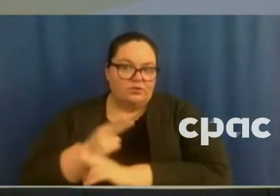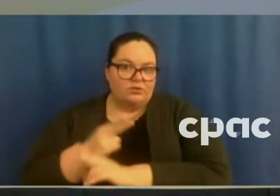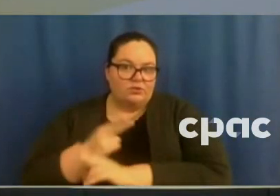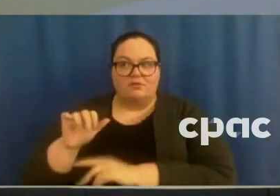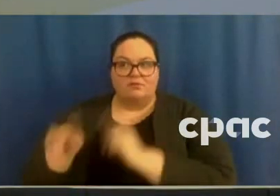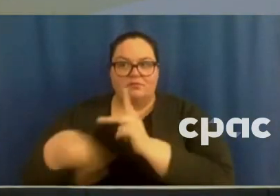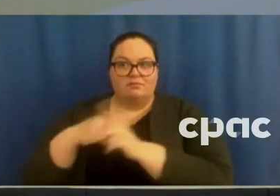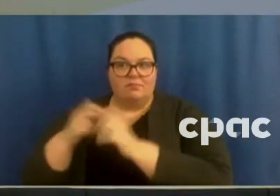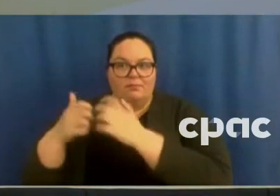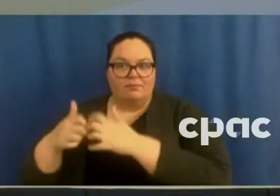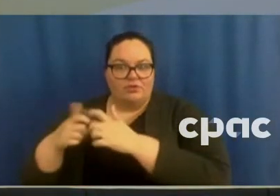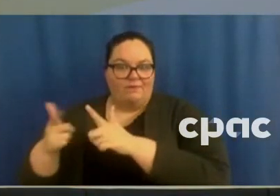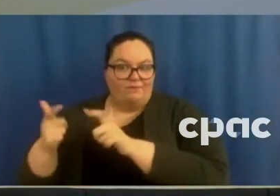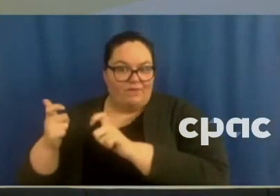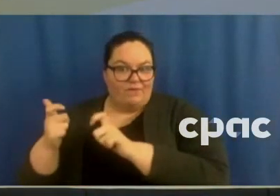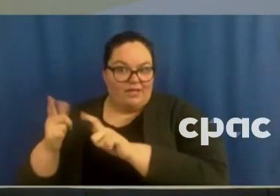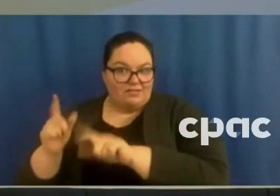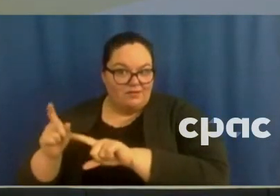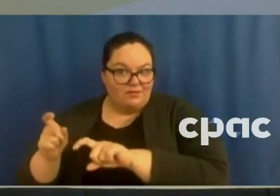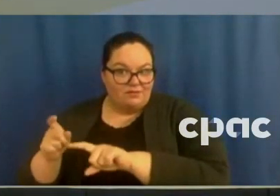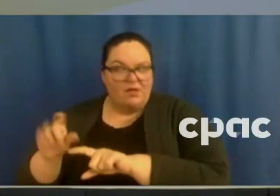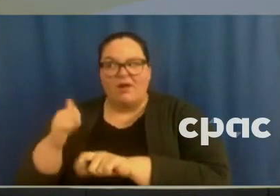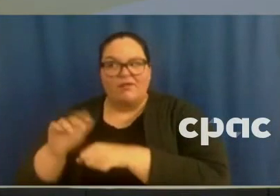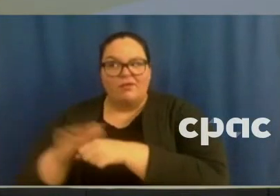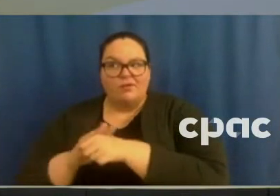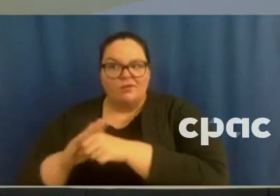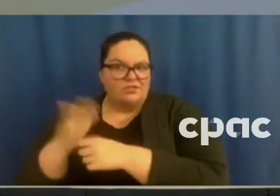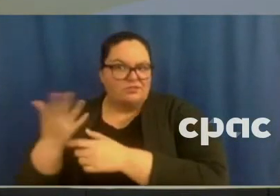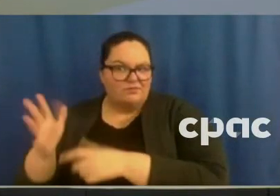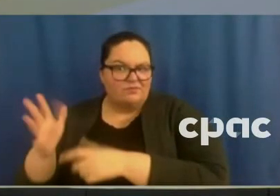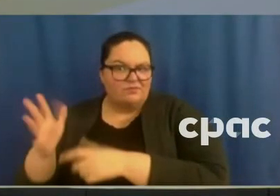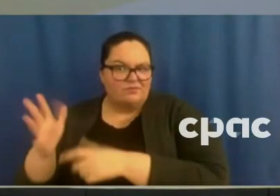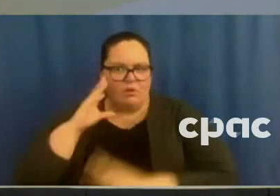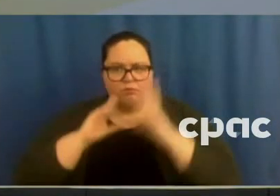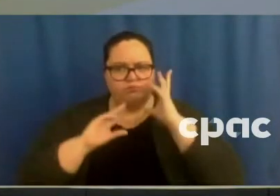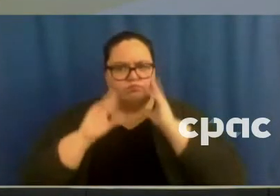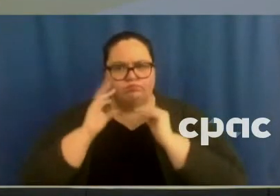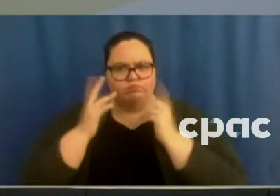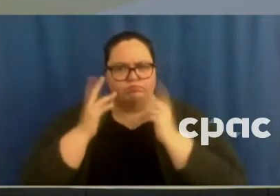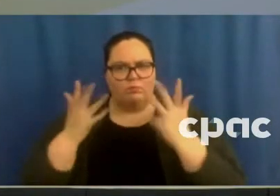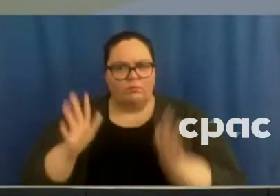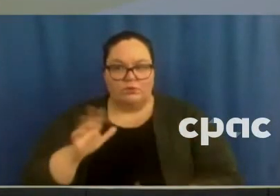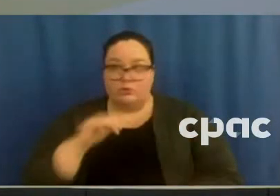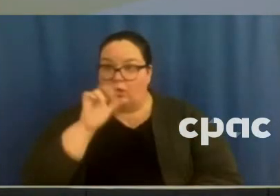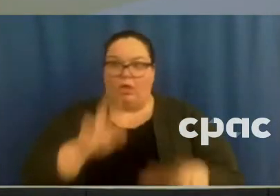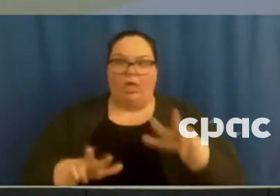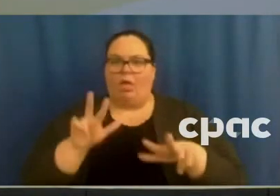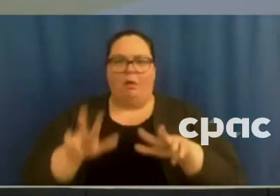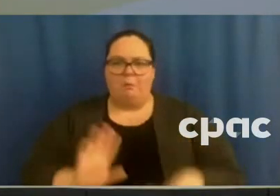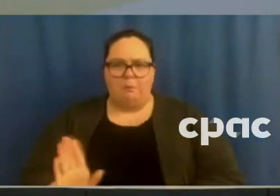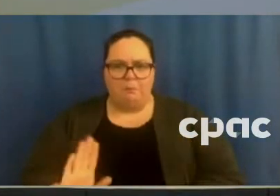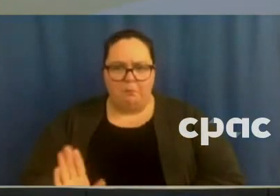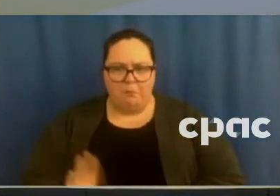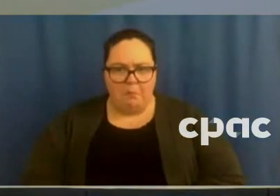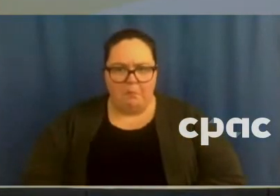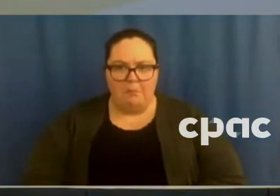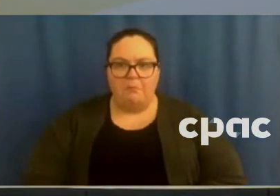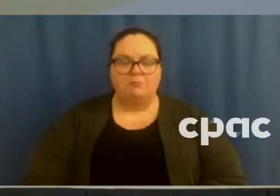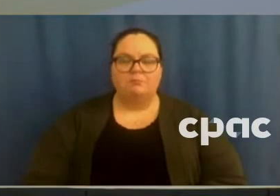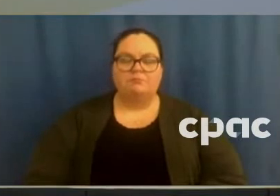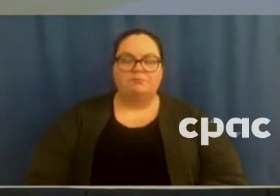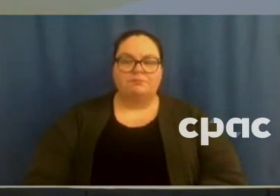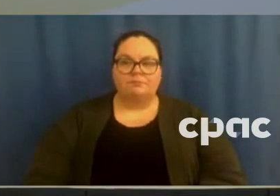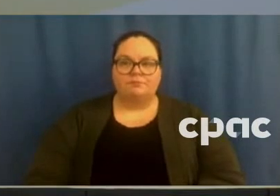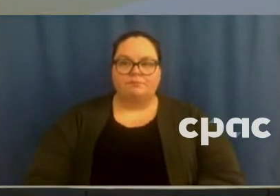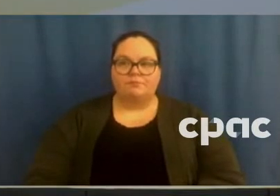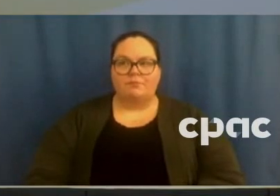at other sites. So I think they're pretty comfortable with not only how the testing happens, but also the